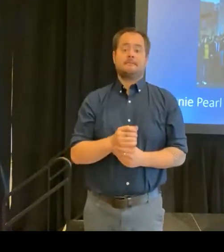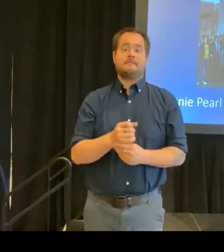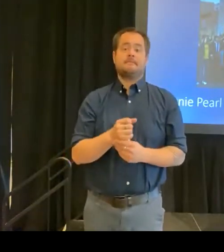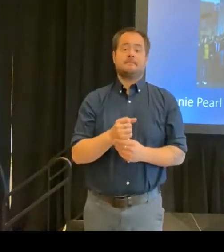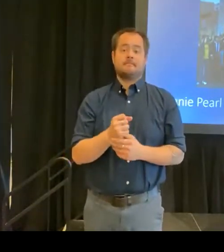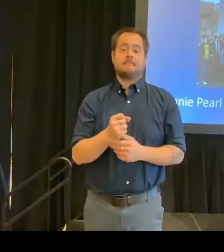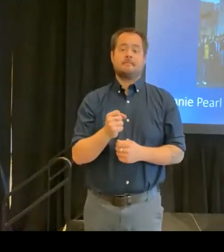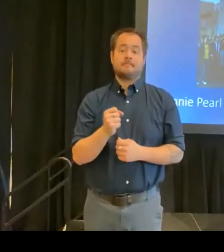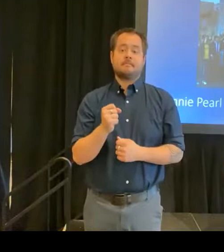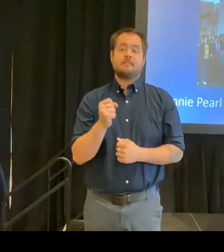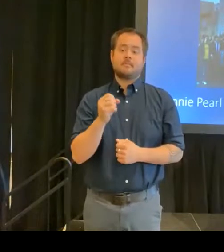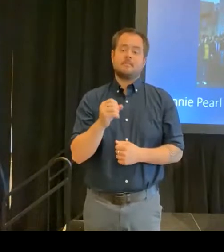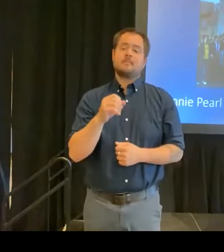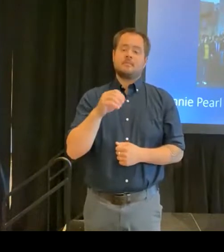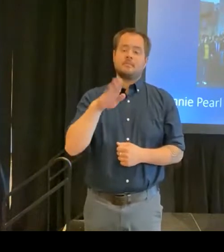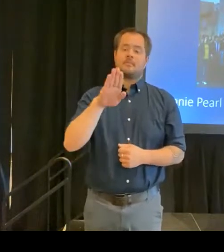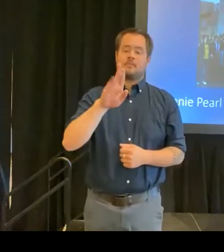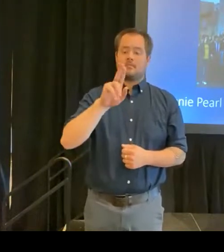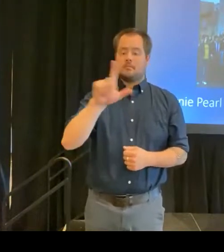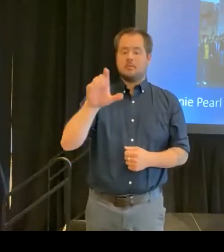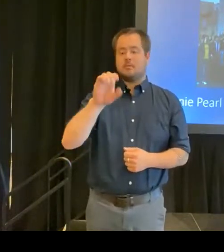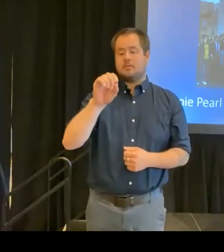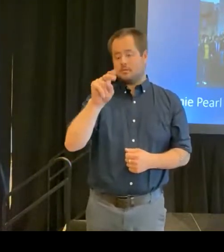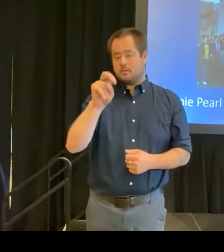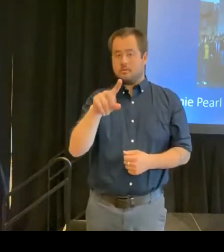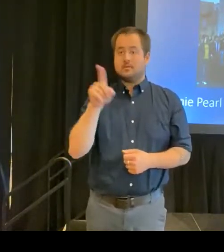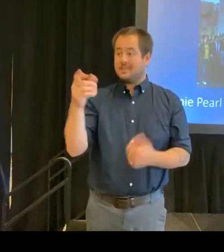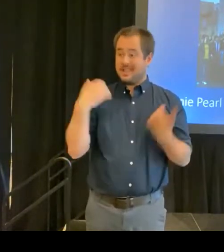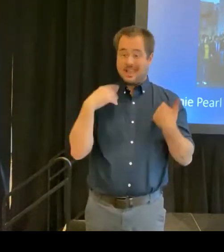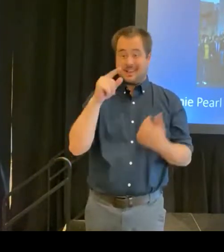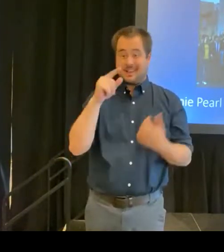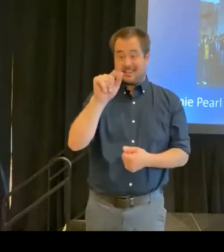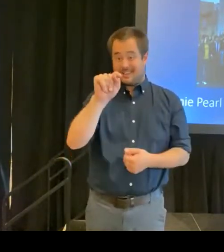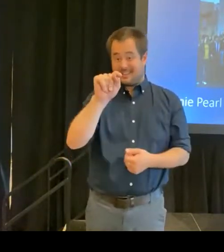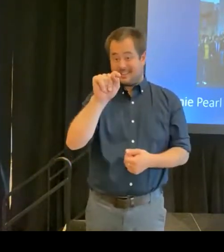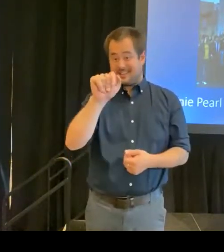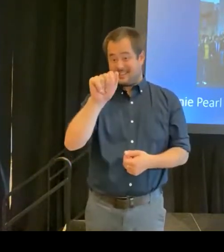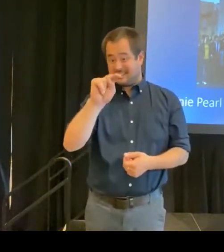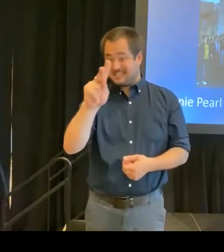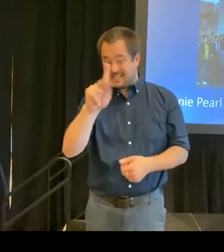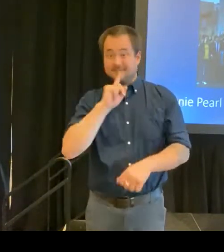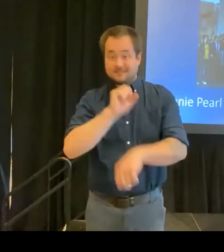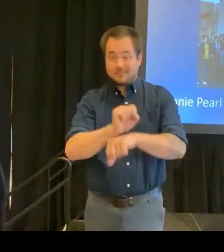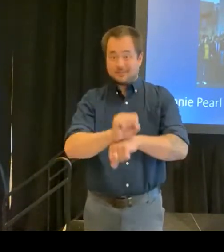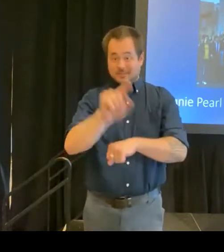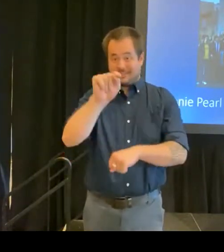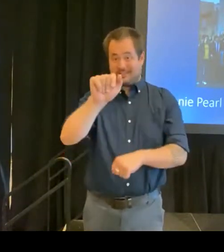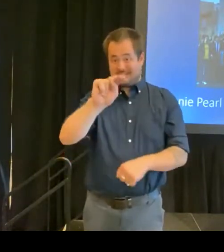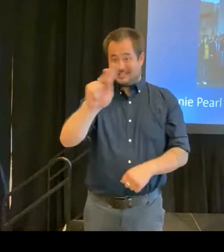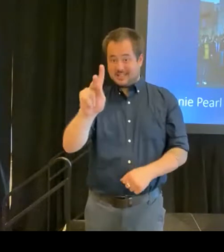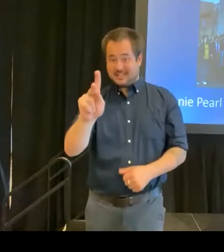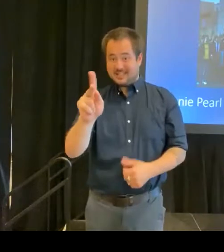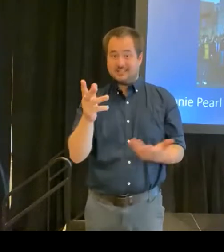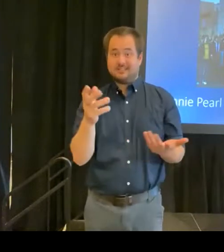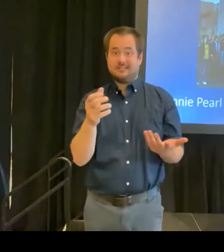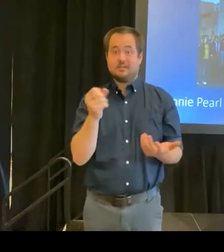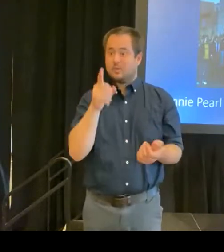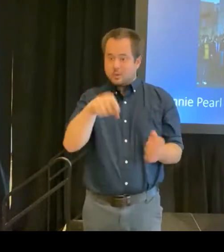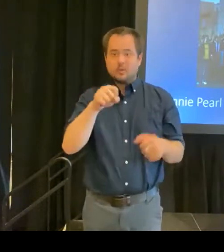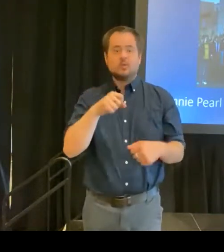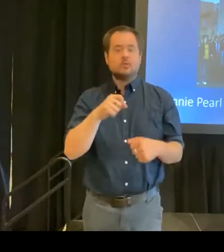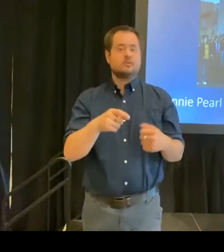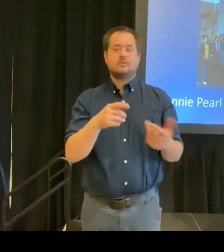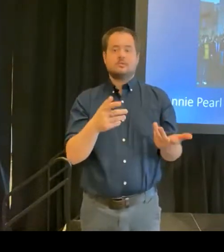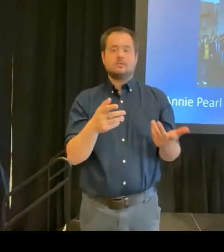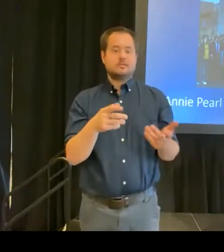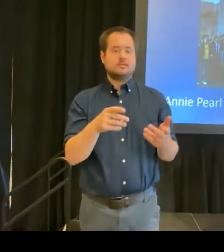decided. Bull Connor had a tank. Can you imagine having a tank to deal with nonviolent